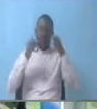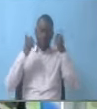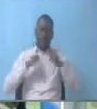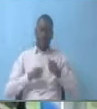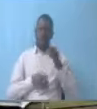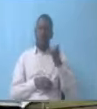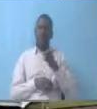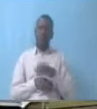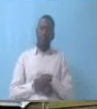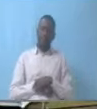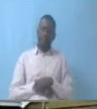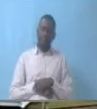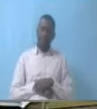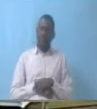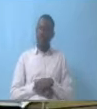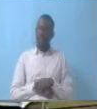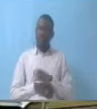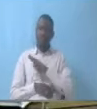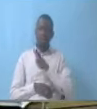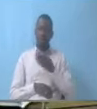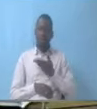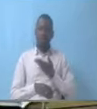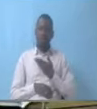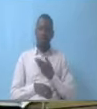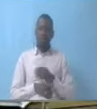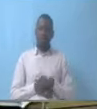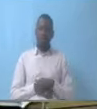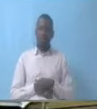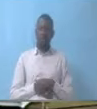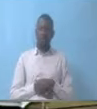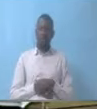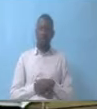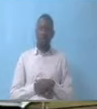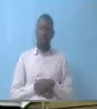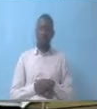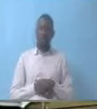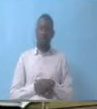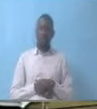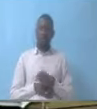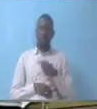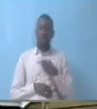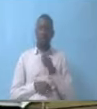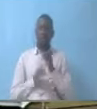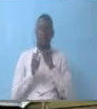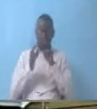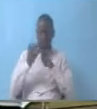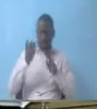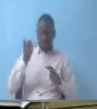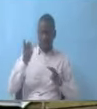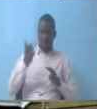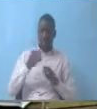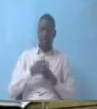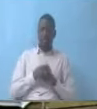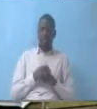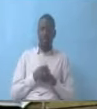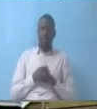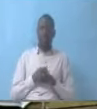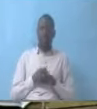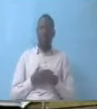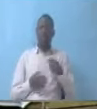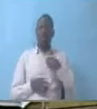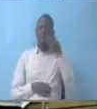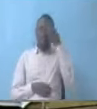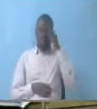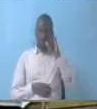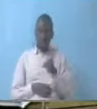I don't have it, but I'll take what you're saying. Let me read it out. No, read it out, yes. It says limitation of jurisdiction. I agree.